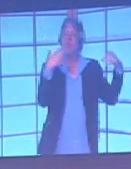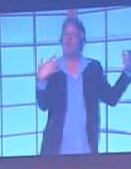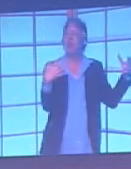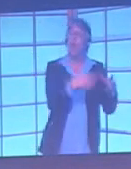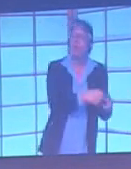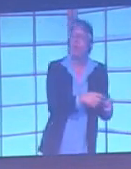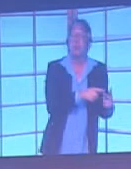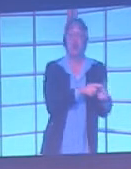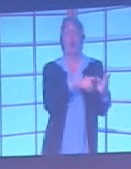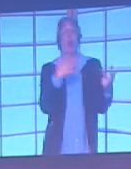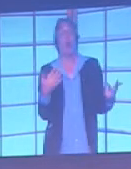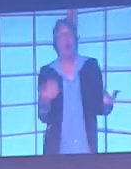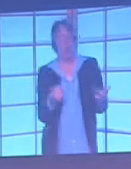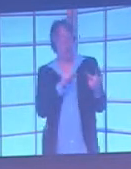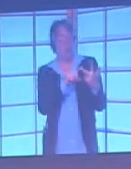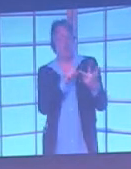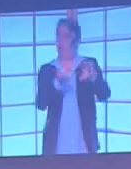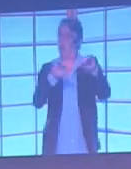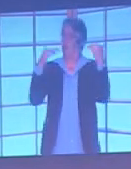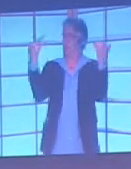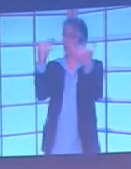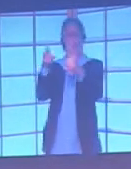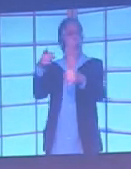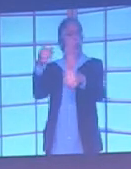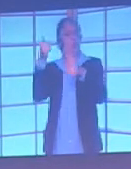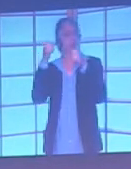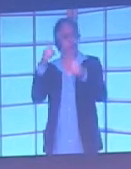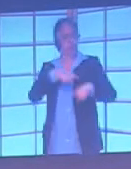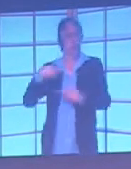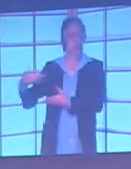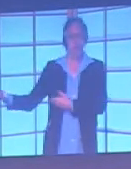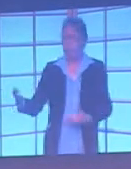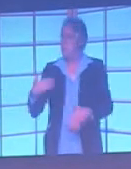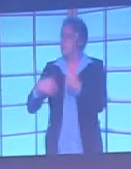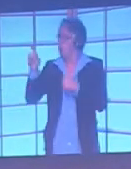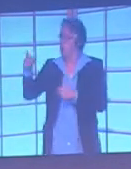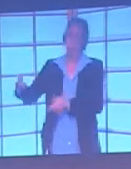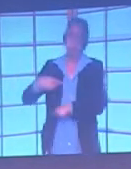who'd gone above and beyond. And some of the winners of that are here today with us, so